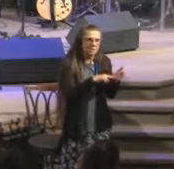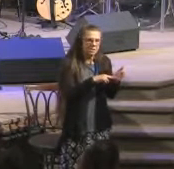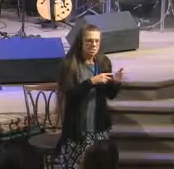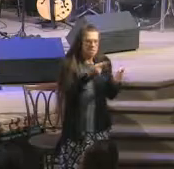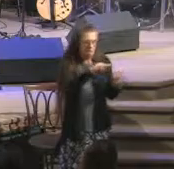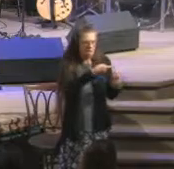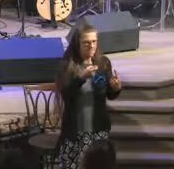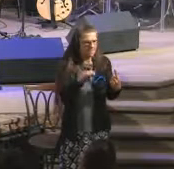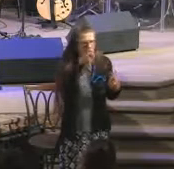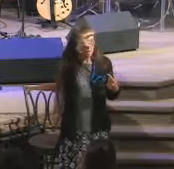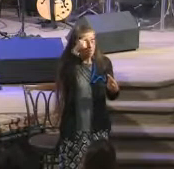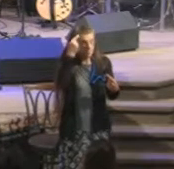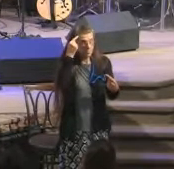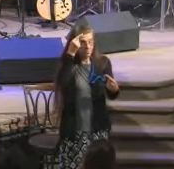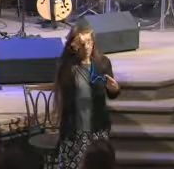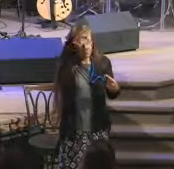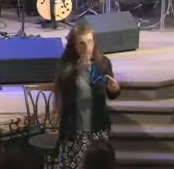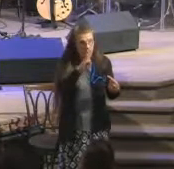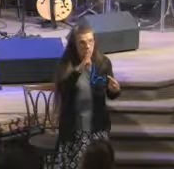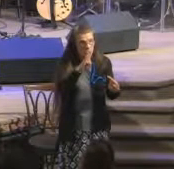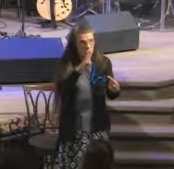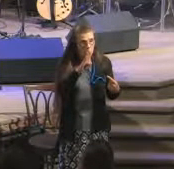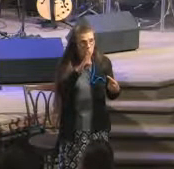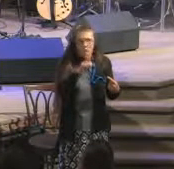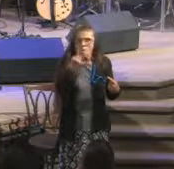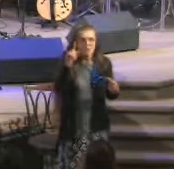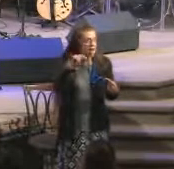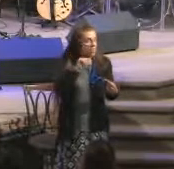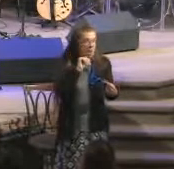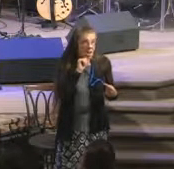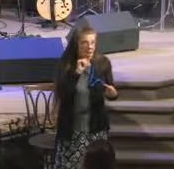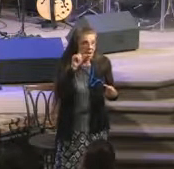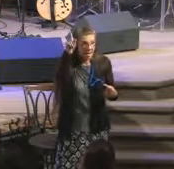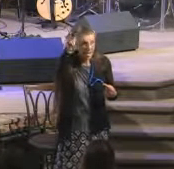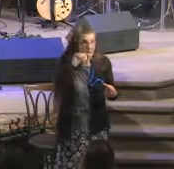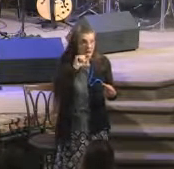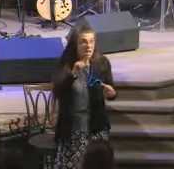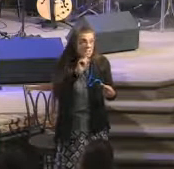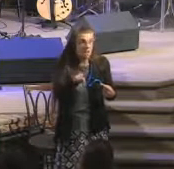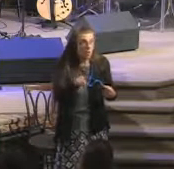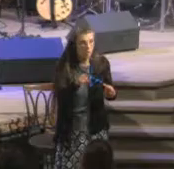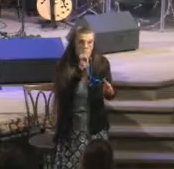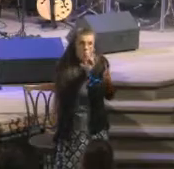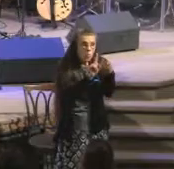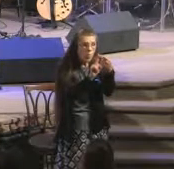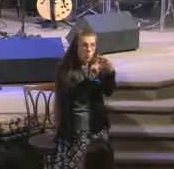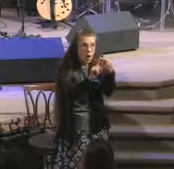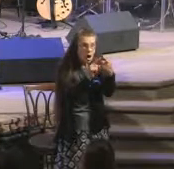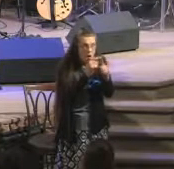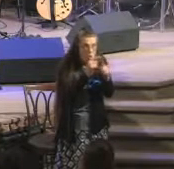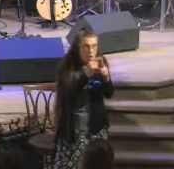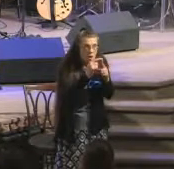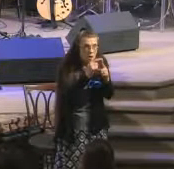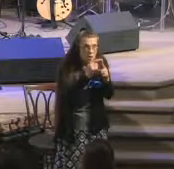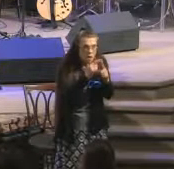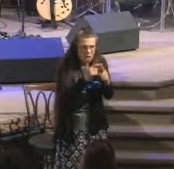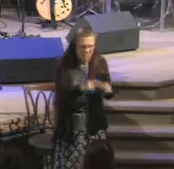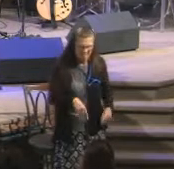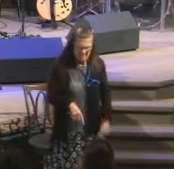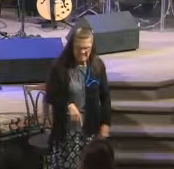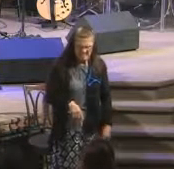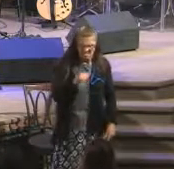Lord, when the Lord hasn't spoken a single word to them. Have you getting the idea? This is a little bit of a negative